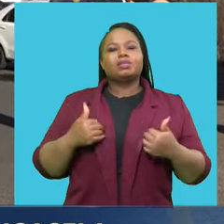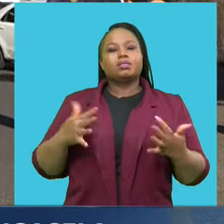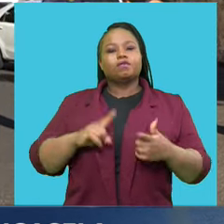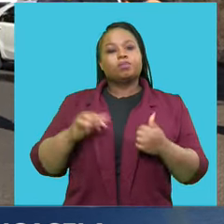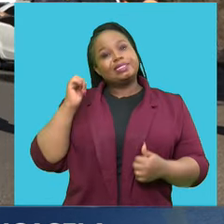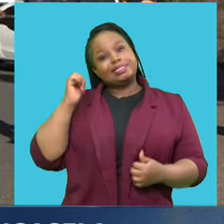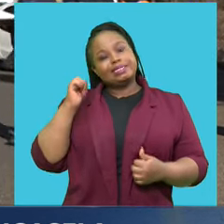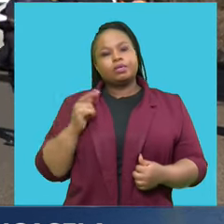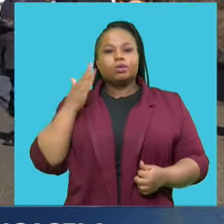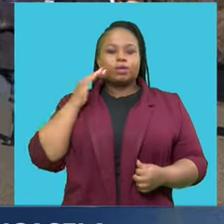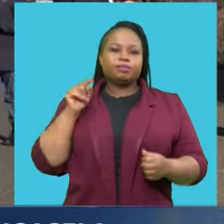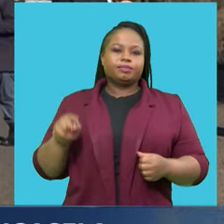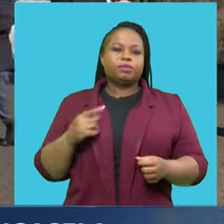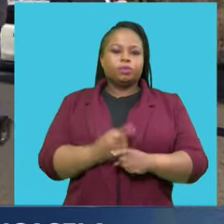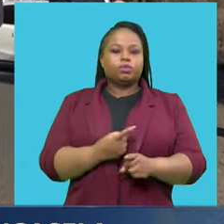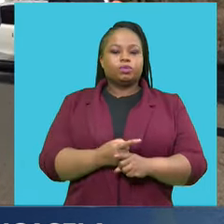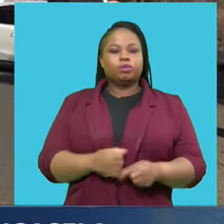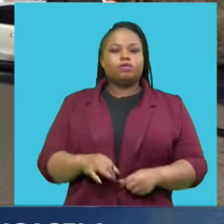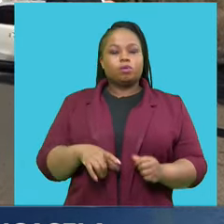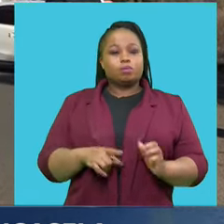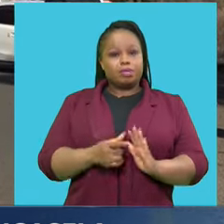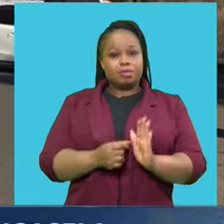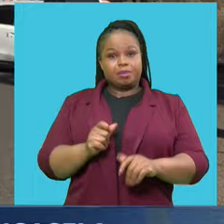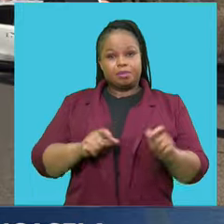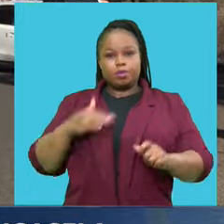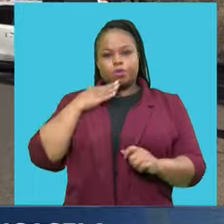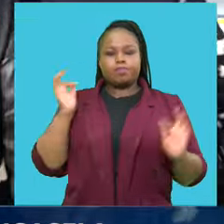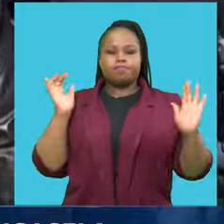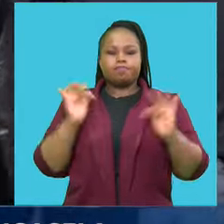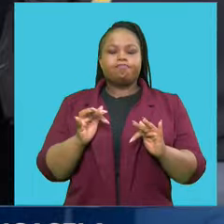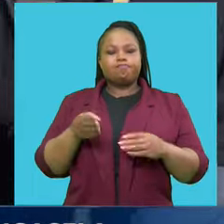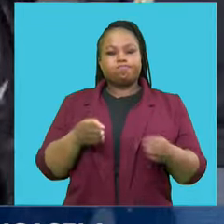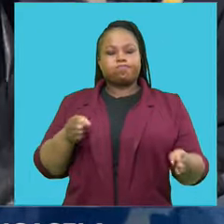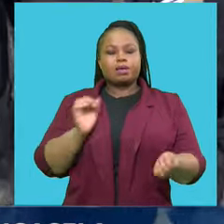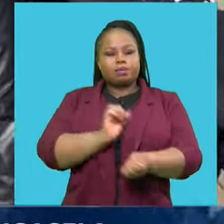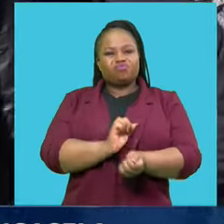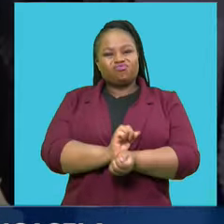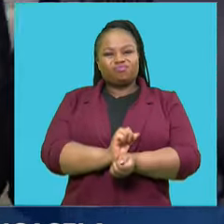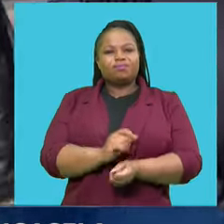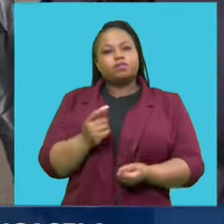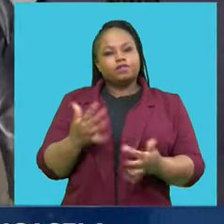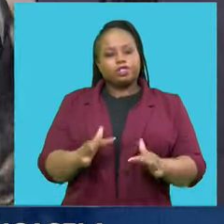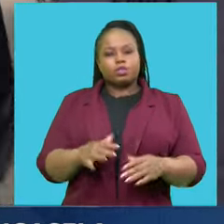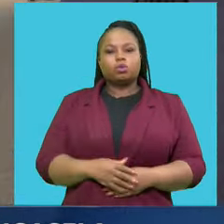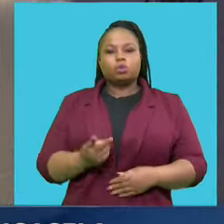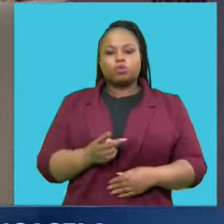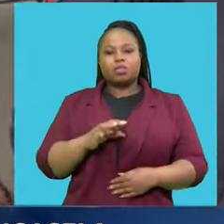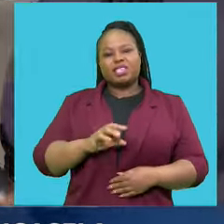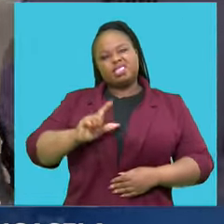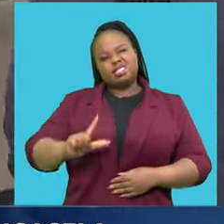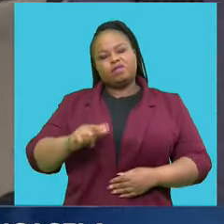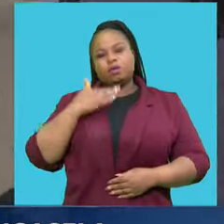ngamakhulu alithoba namashumi asibhozo anesithoba abarhanelwa abathe babanjwa. Ngeziganeko